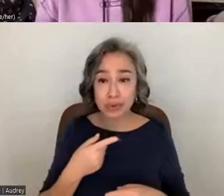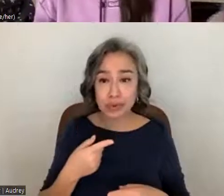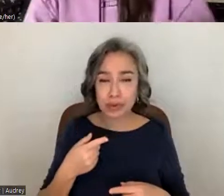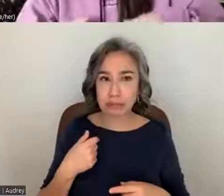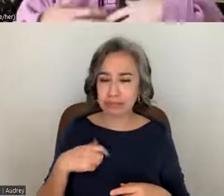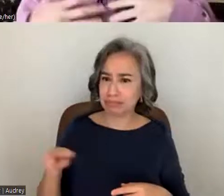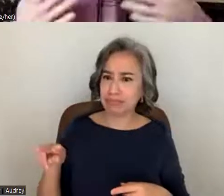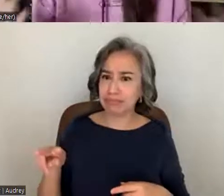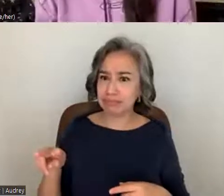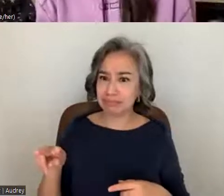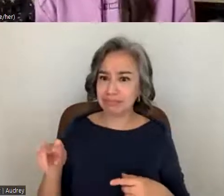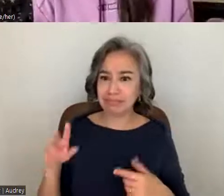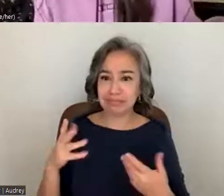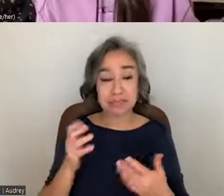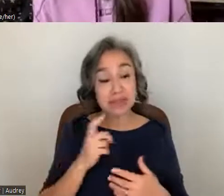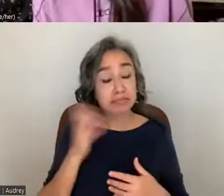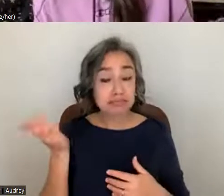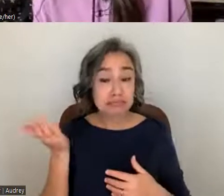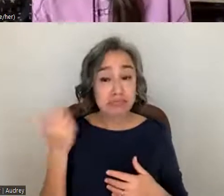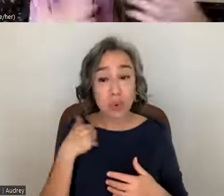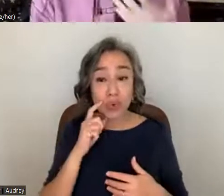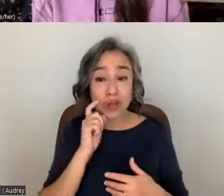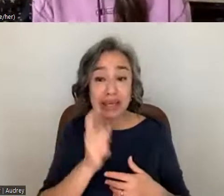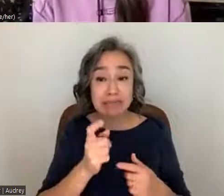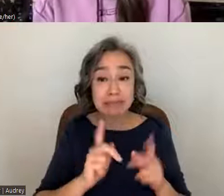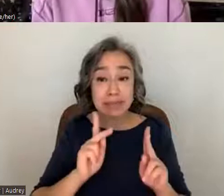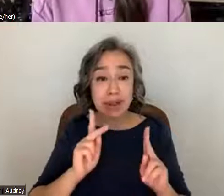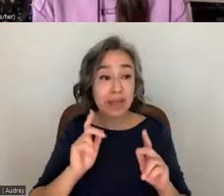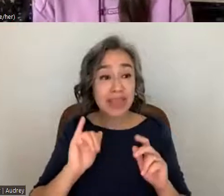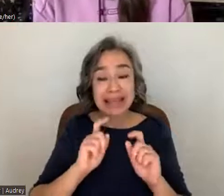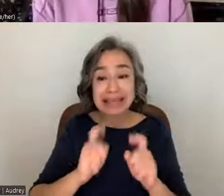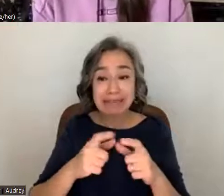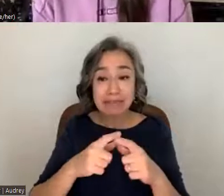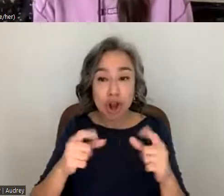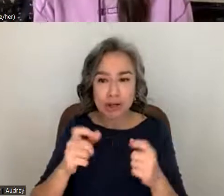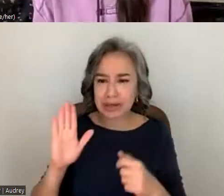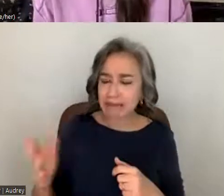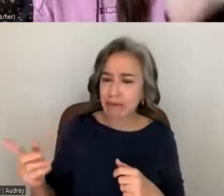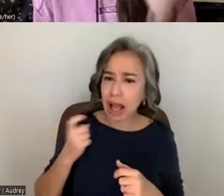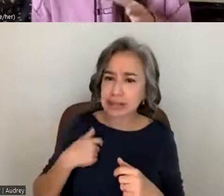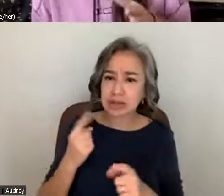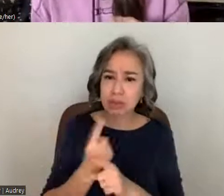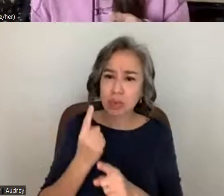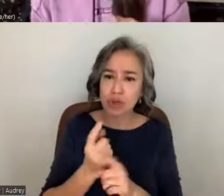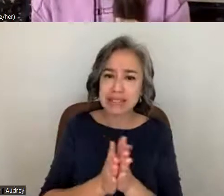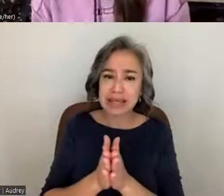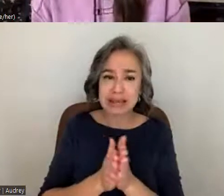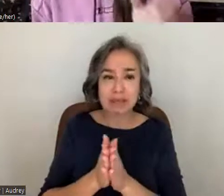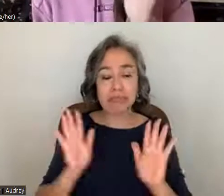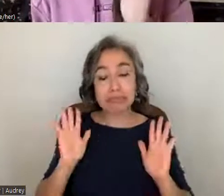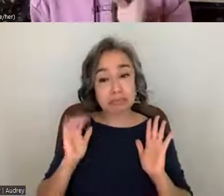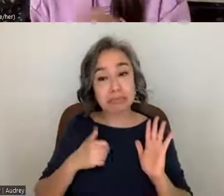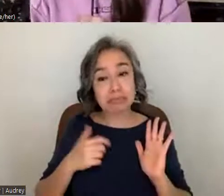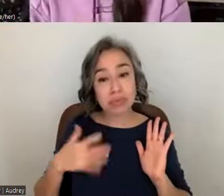hey, like, we're going to give folks a gift card, right? They never asked us about what an appropriate incentive would be. And I don't want to take away